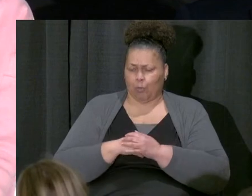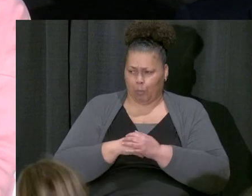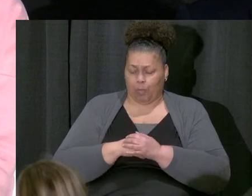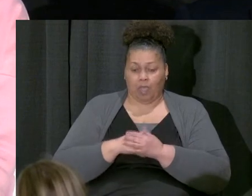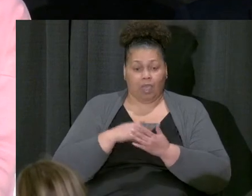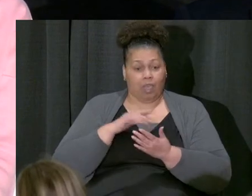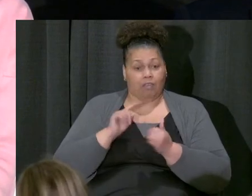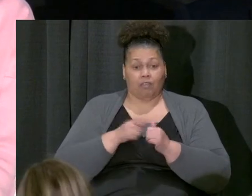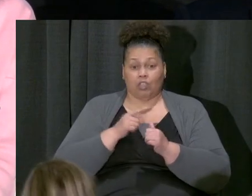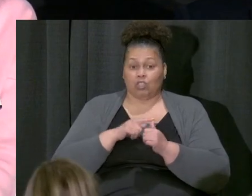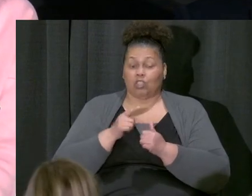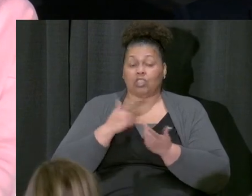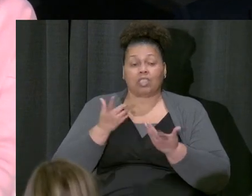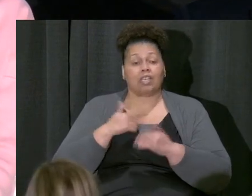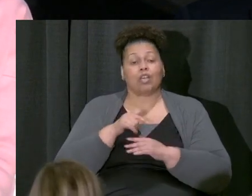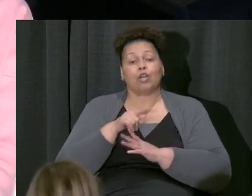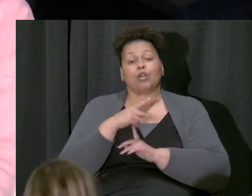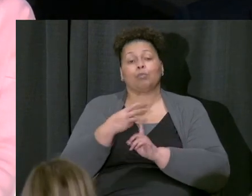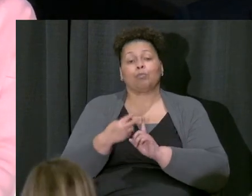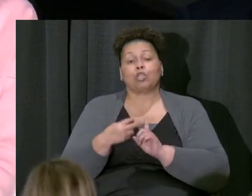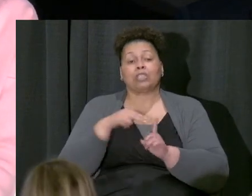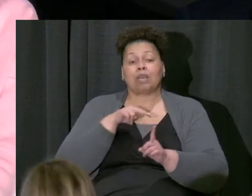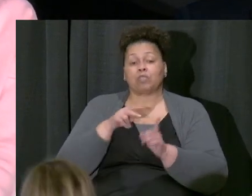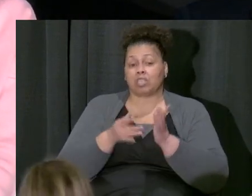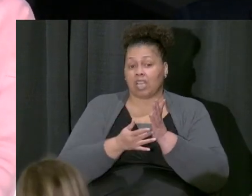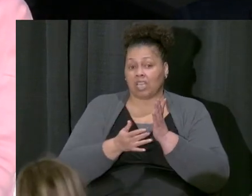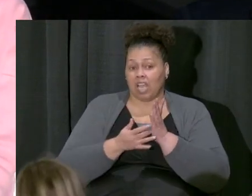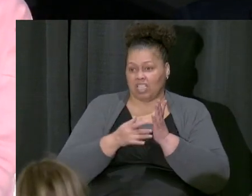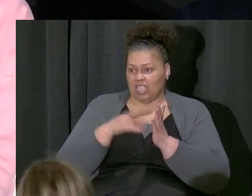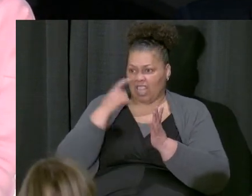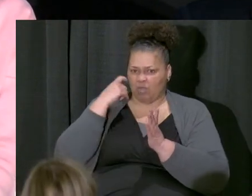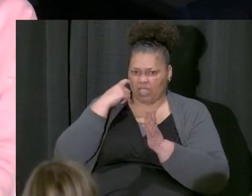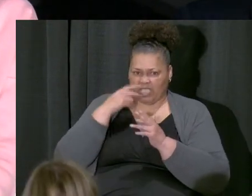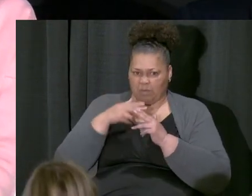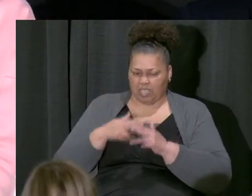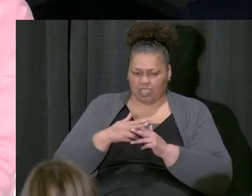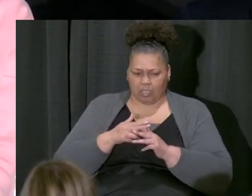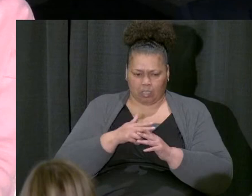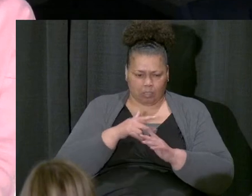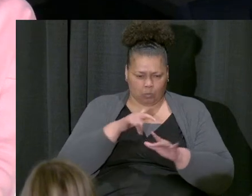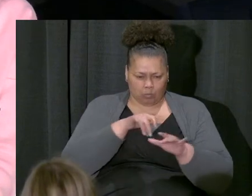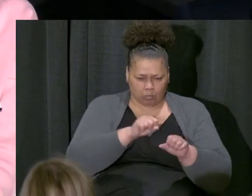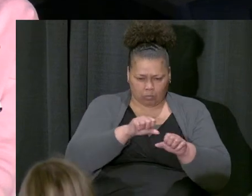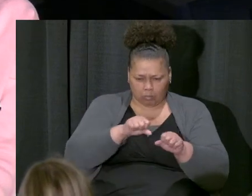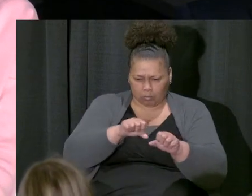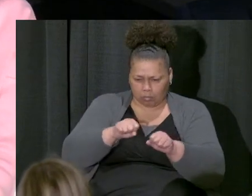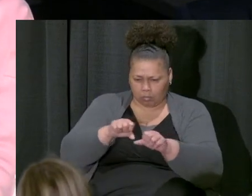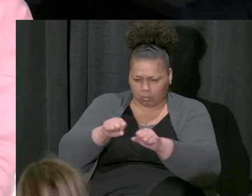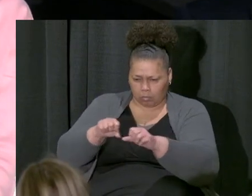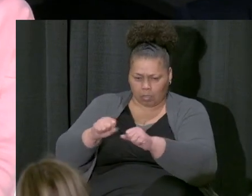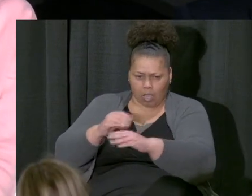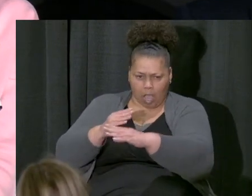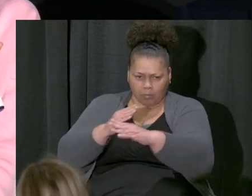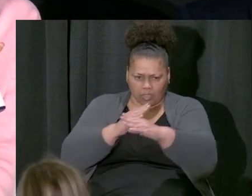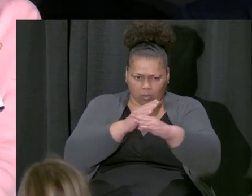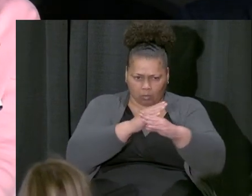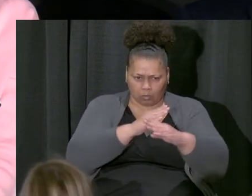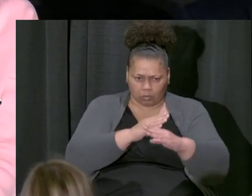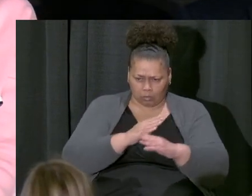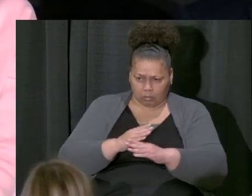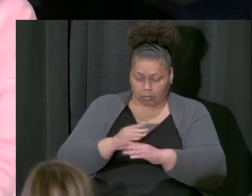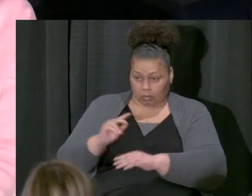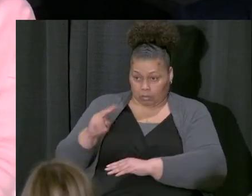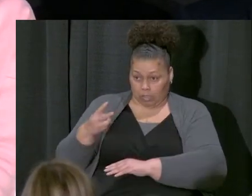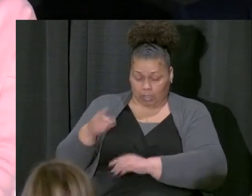example was perception technology I just mentioned to detect obstacles, including pedestrians. And second, we need